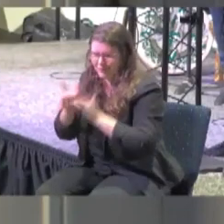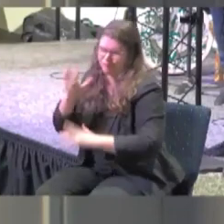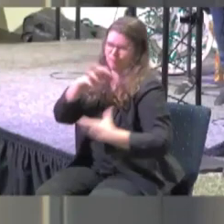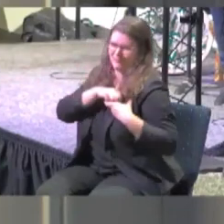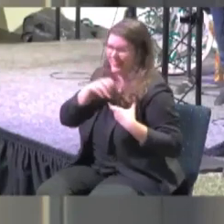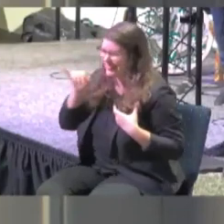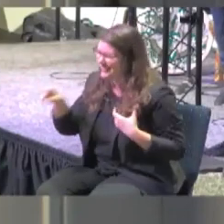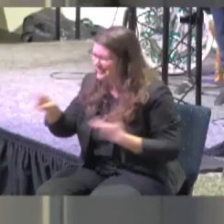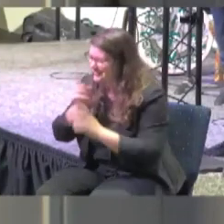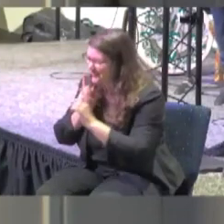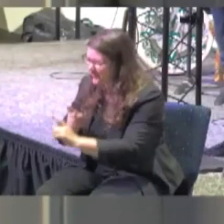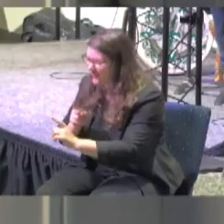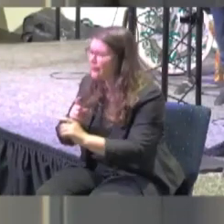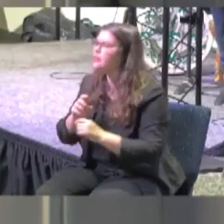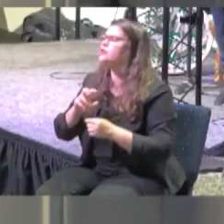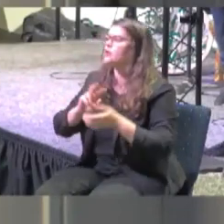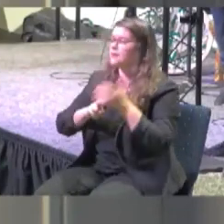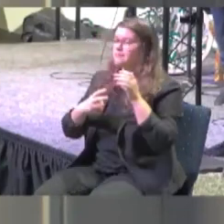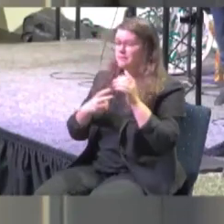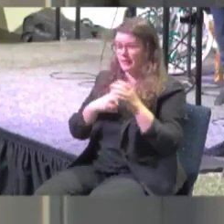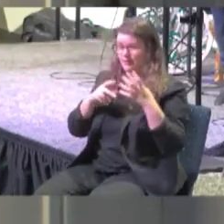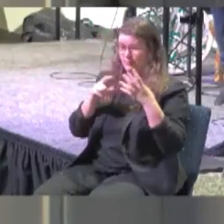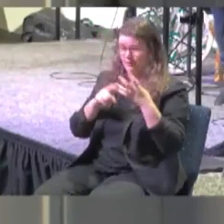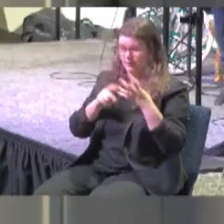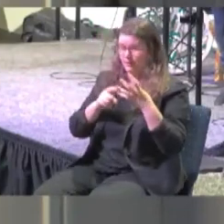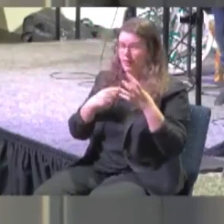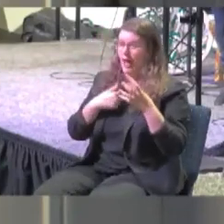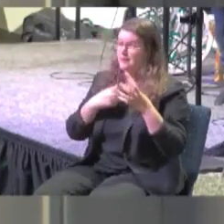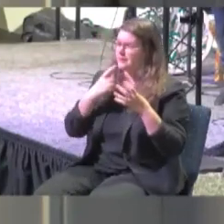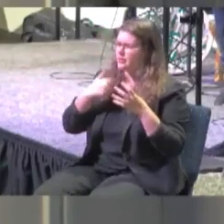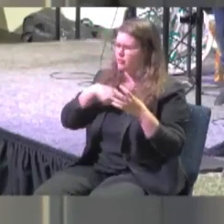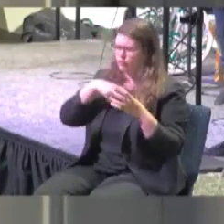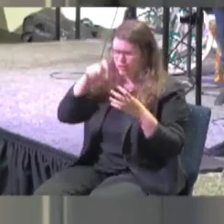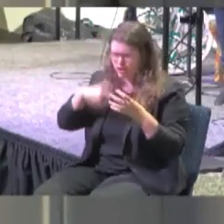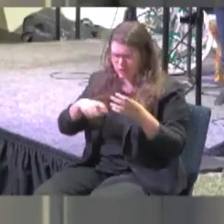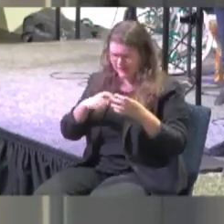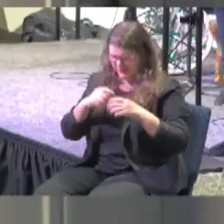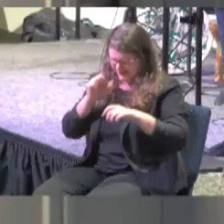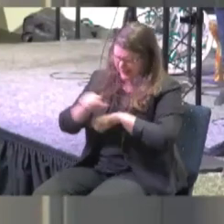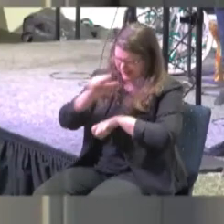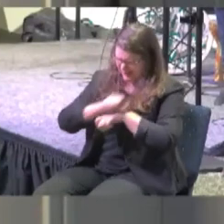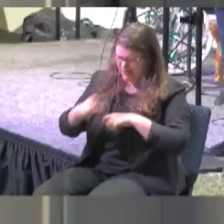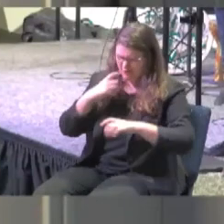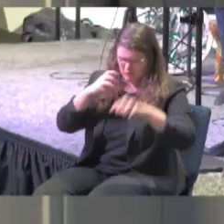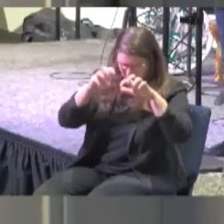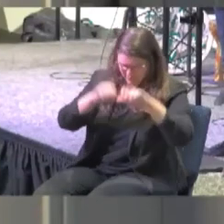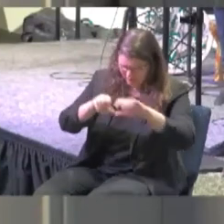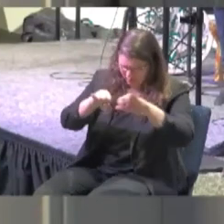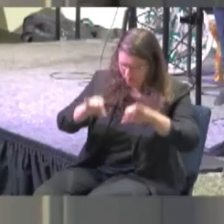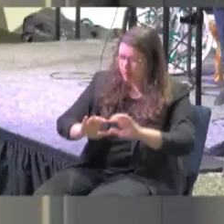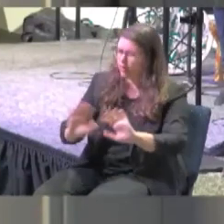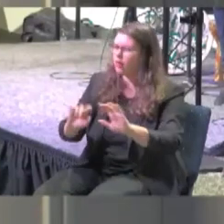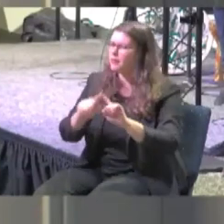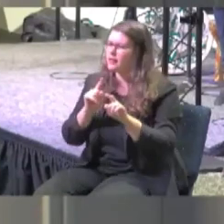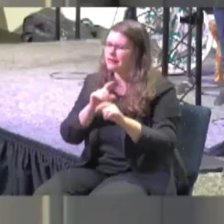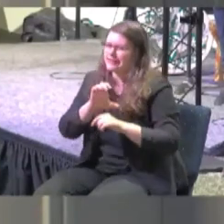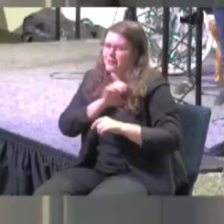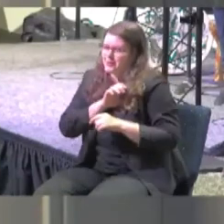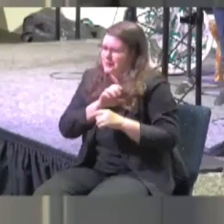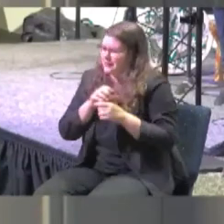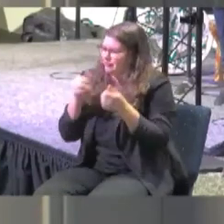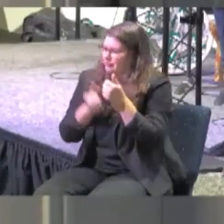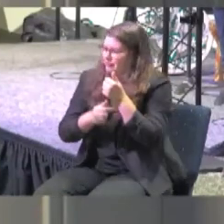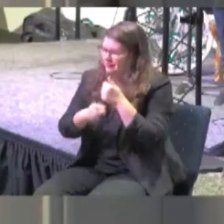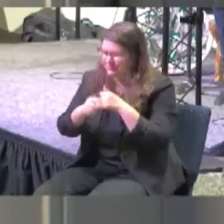I mean it as a characteristic of the product itself. And there are lots of other ways. I mean, there are places where I work where it may